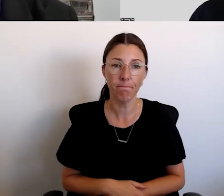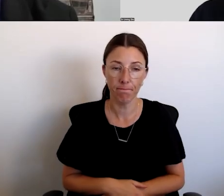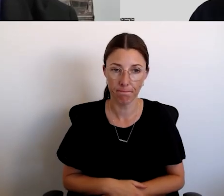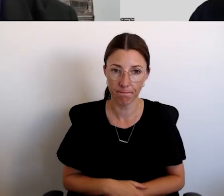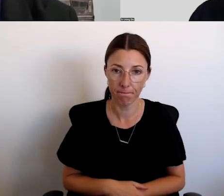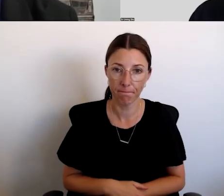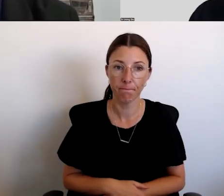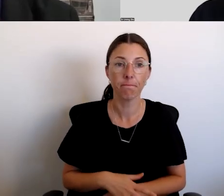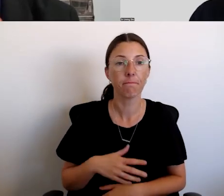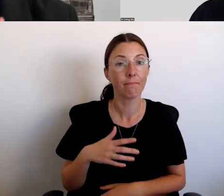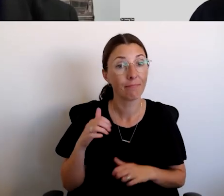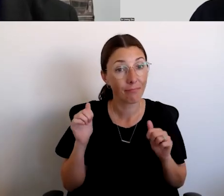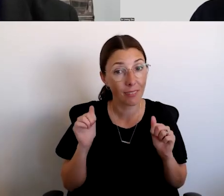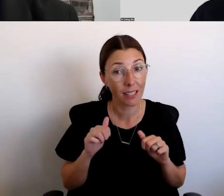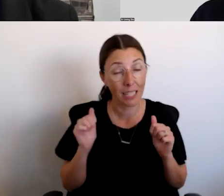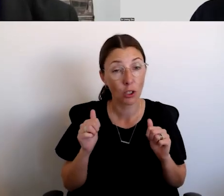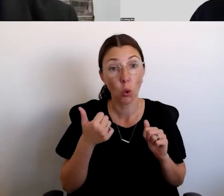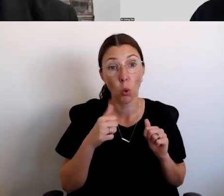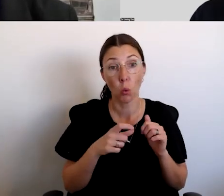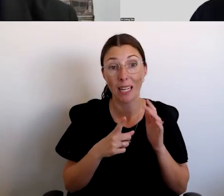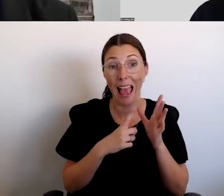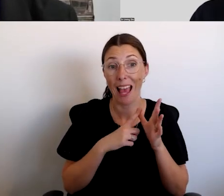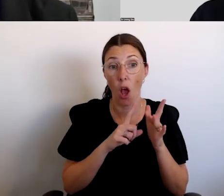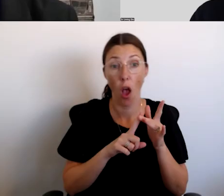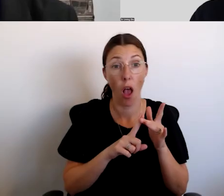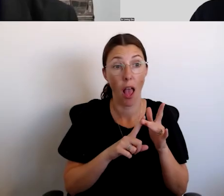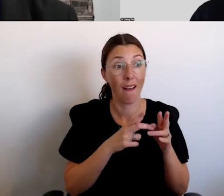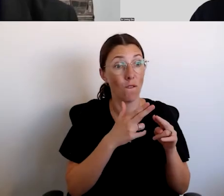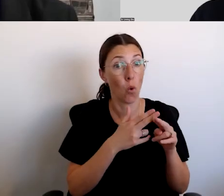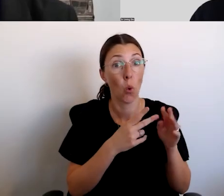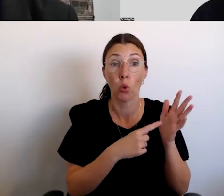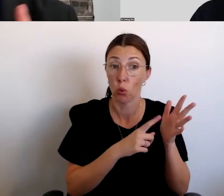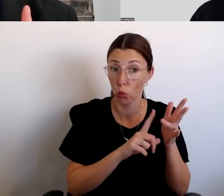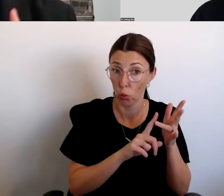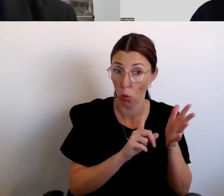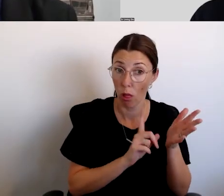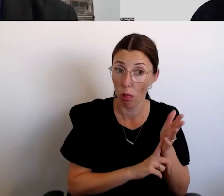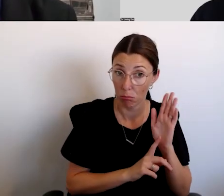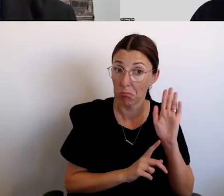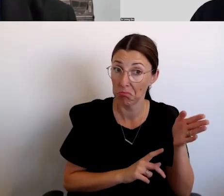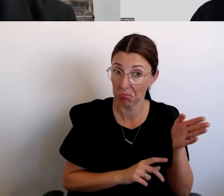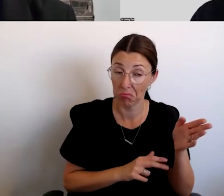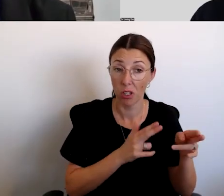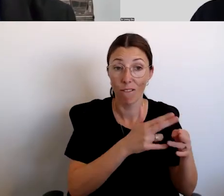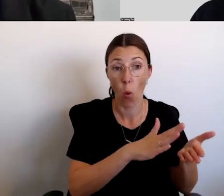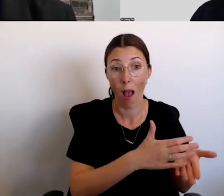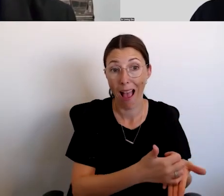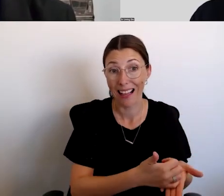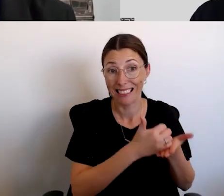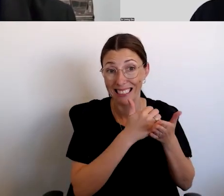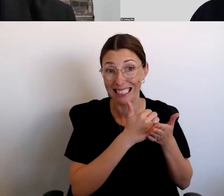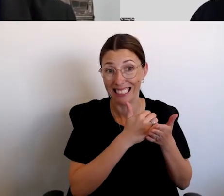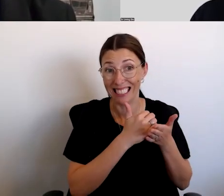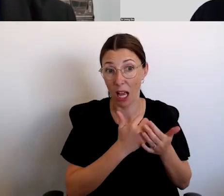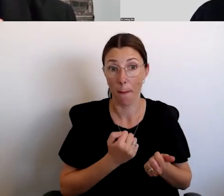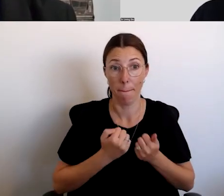having AI, using AI as a genuine tool, and in service of you and what you're trying to